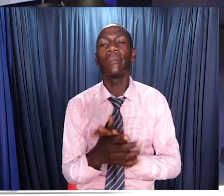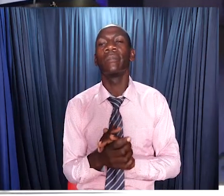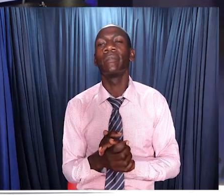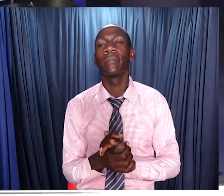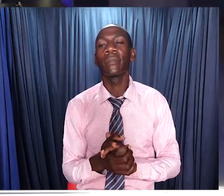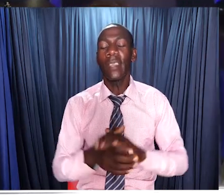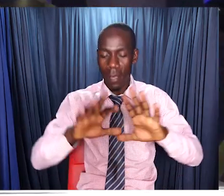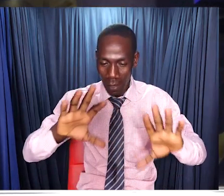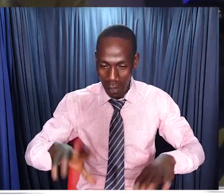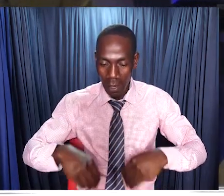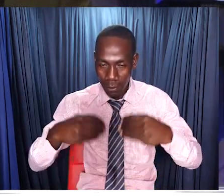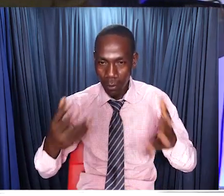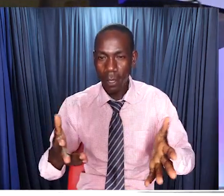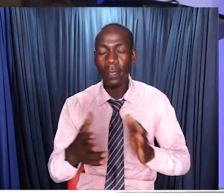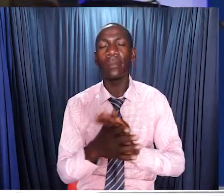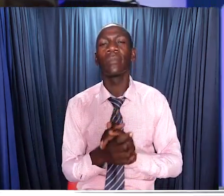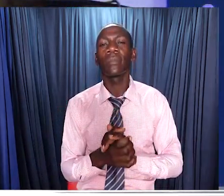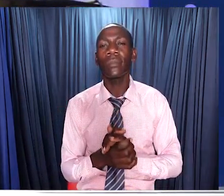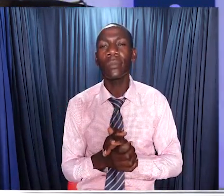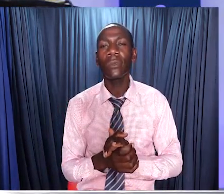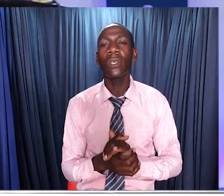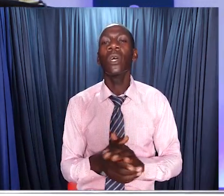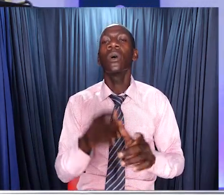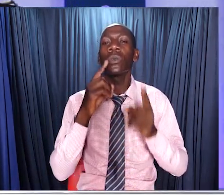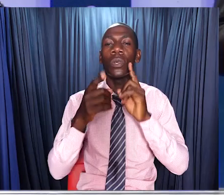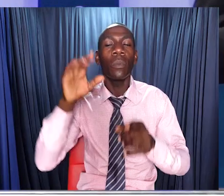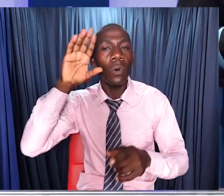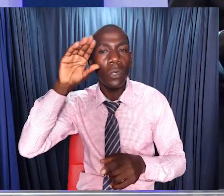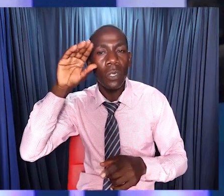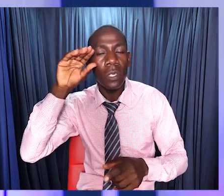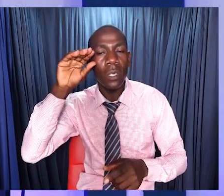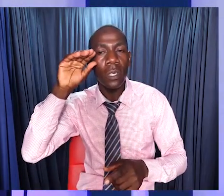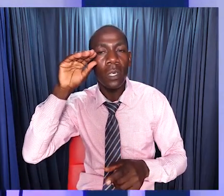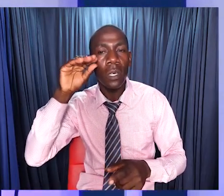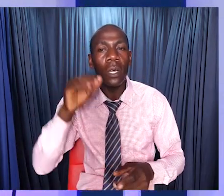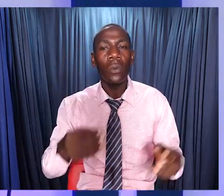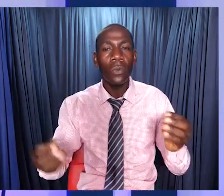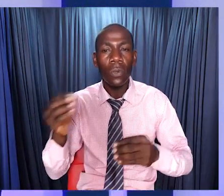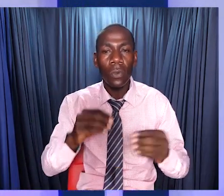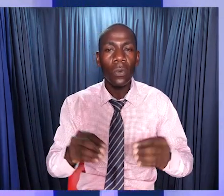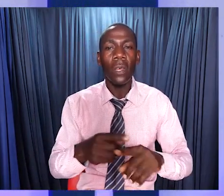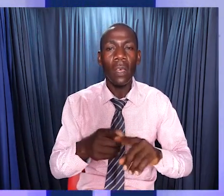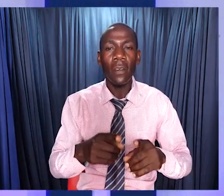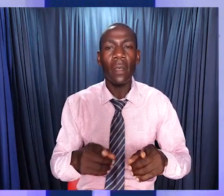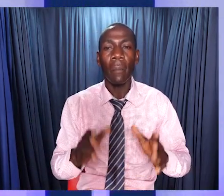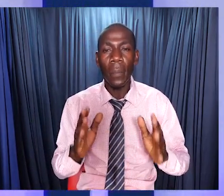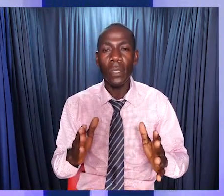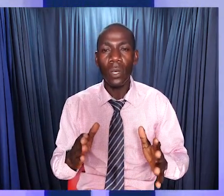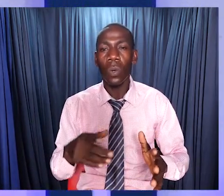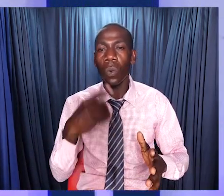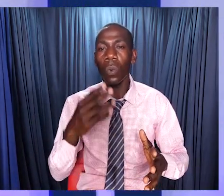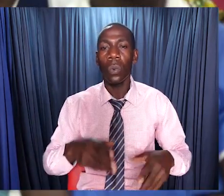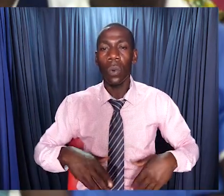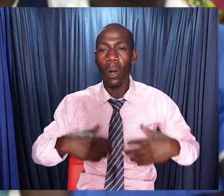Hallelujah. Hallelujah. Hallelujah. Aliambiwa Musa. Moses was told. Toa sadaka kwa kila mtu ambaye moyo wake